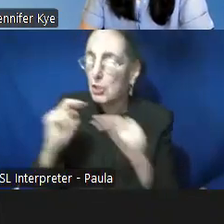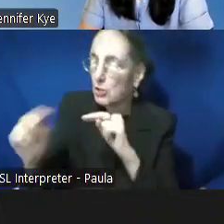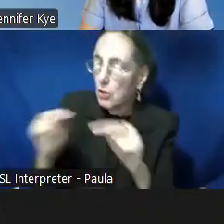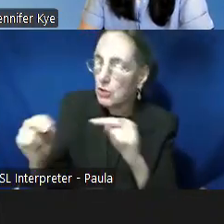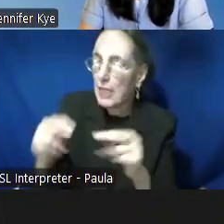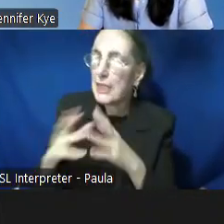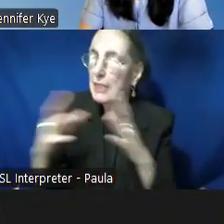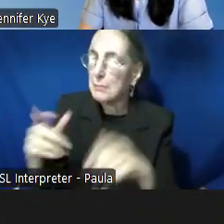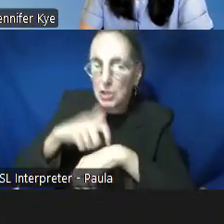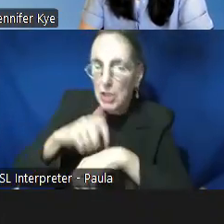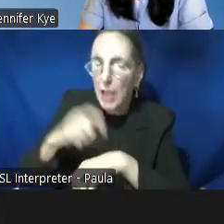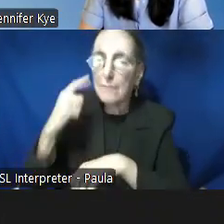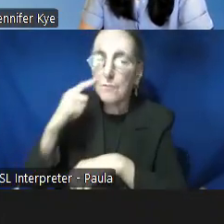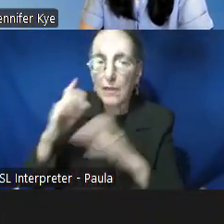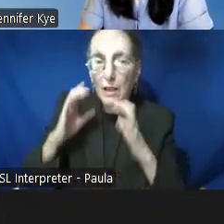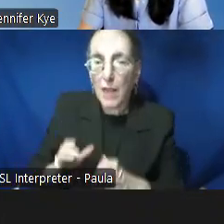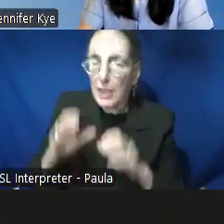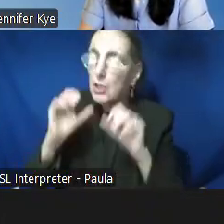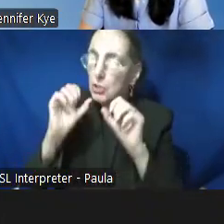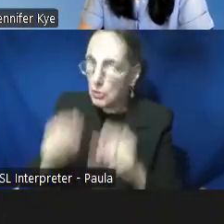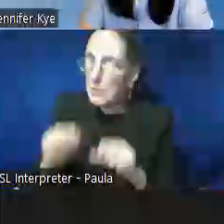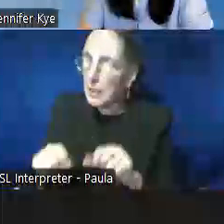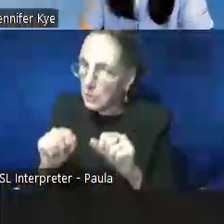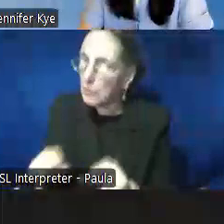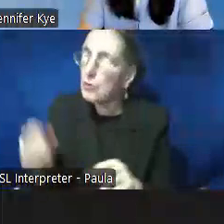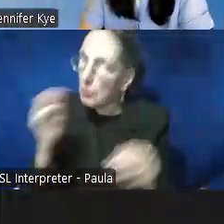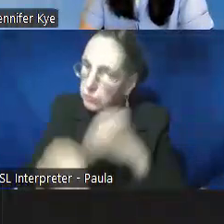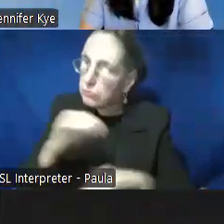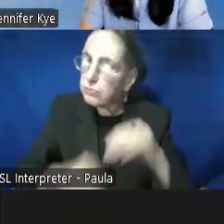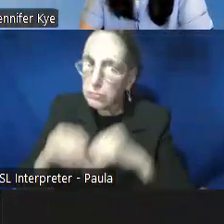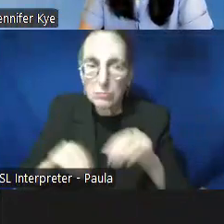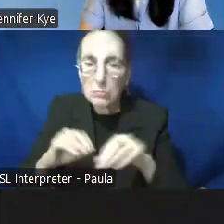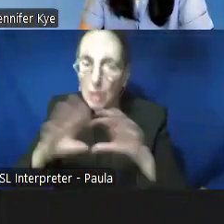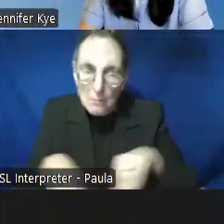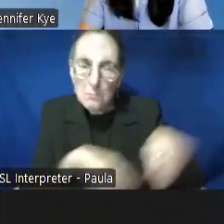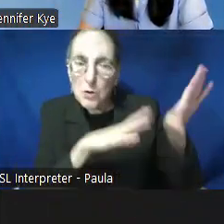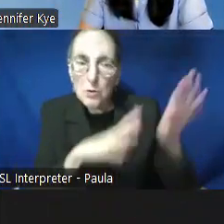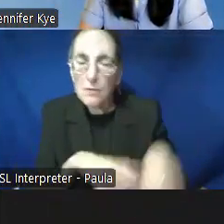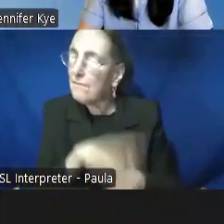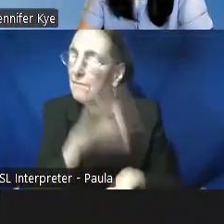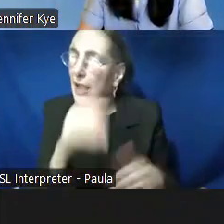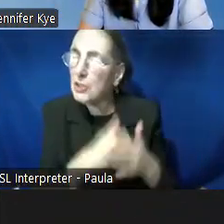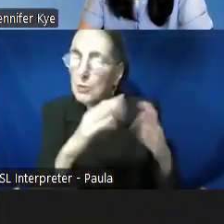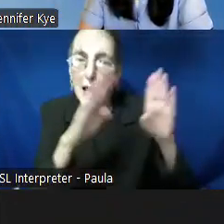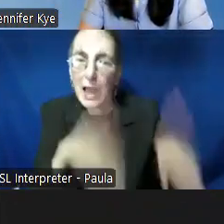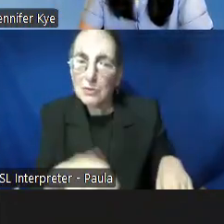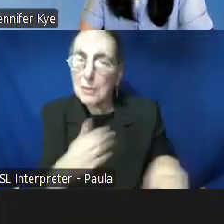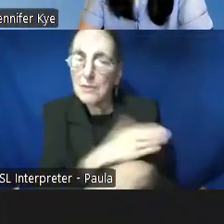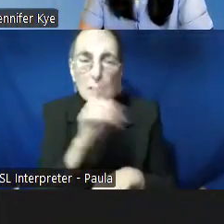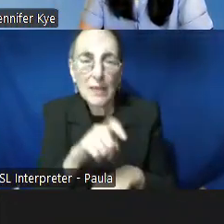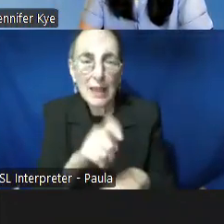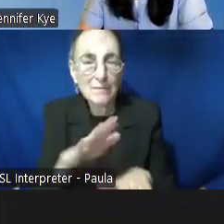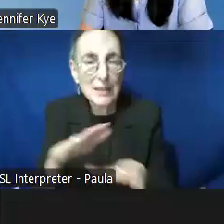as possible for the client to move out and find new housing before they have to leave. Next